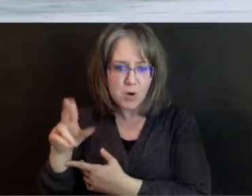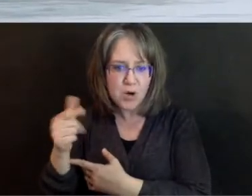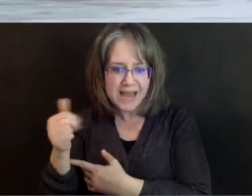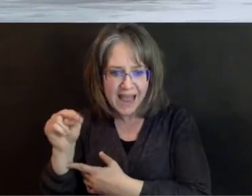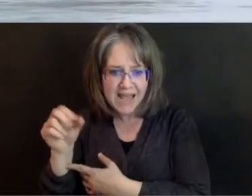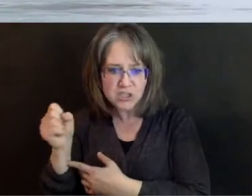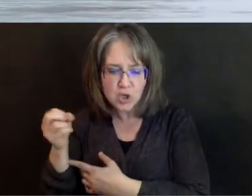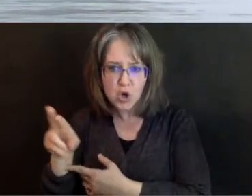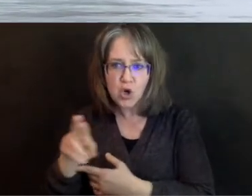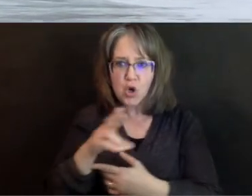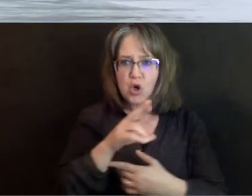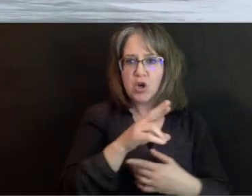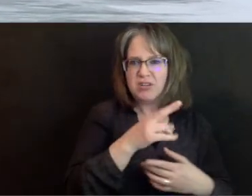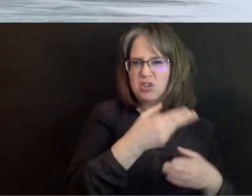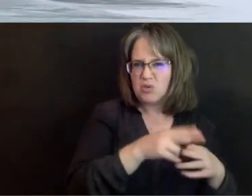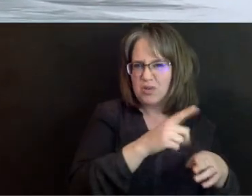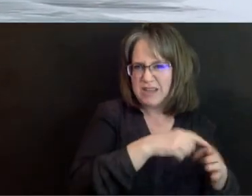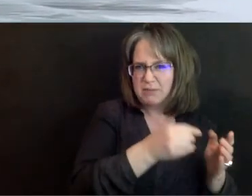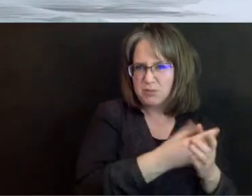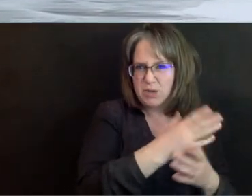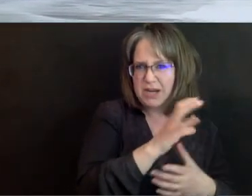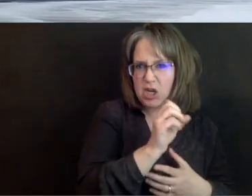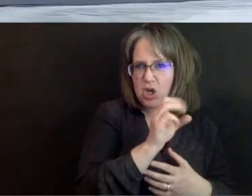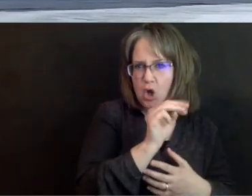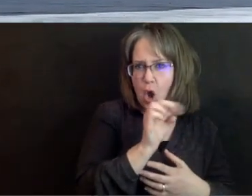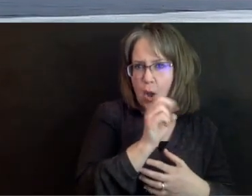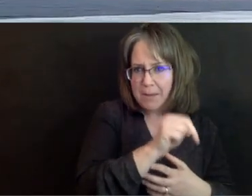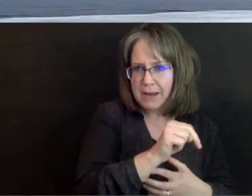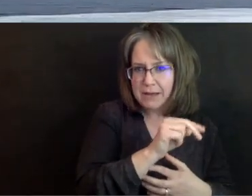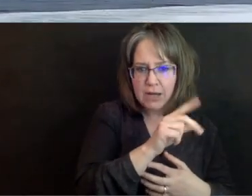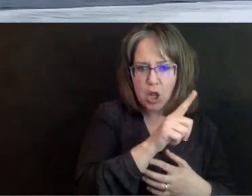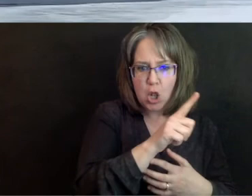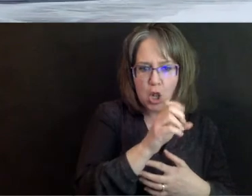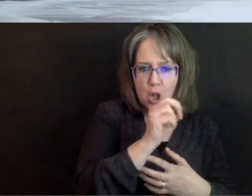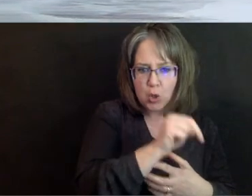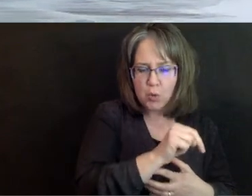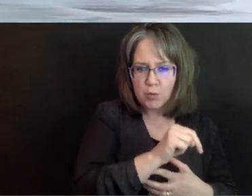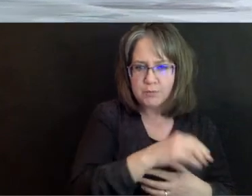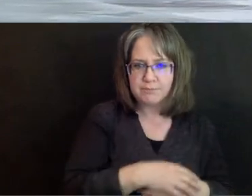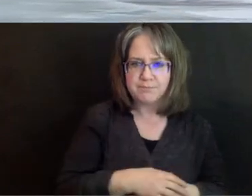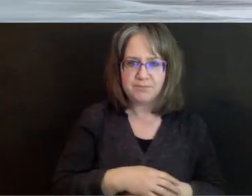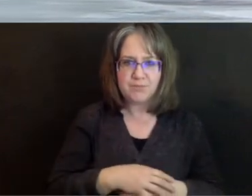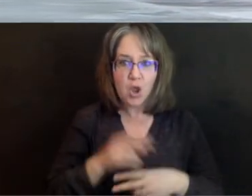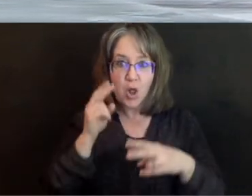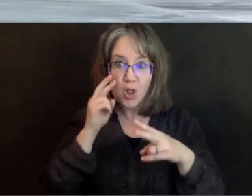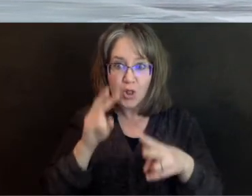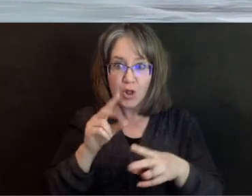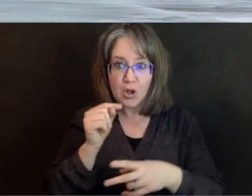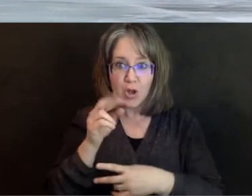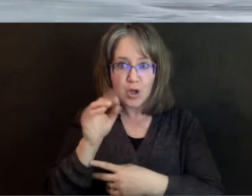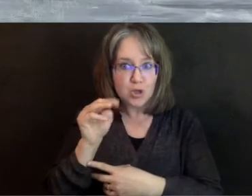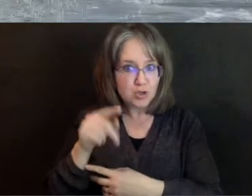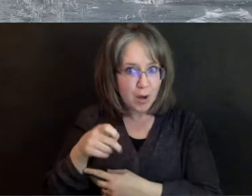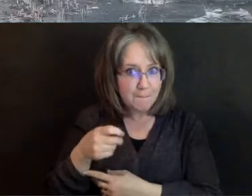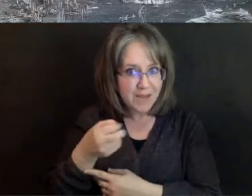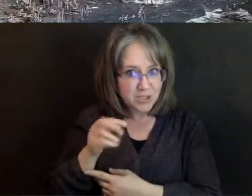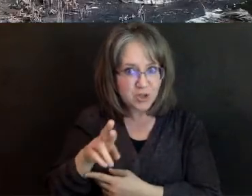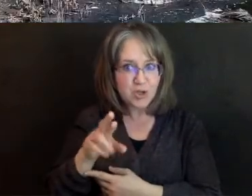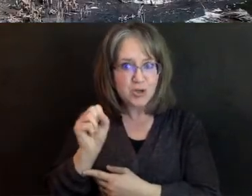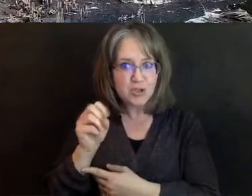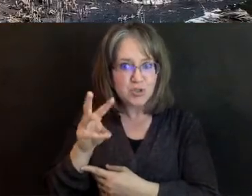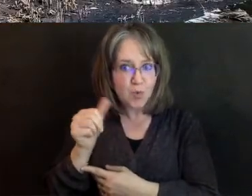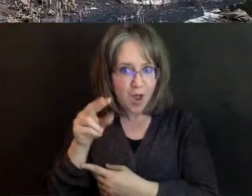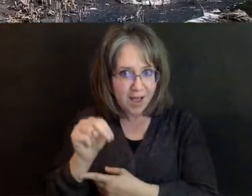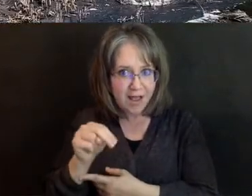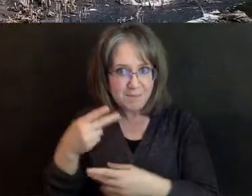It's a trumpeter swan party. Some of these trumpeter swans will nest here on the Silver Lake Islands as soon as the snow melts.